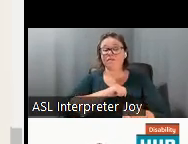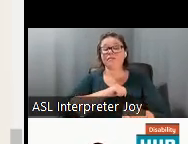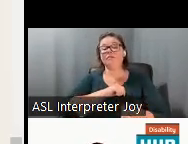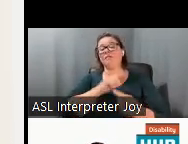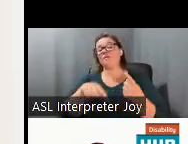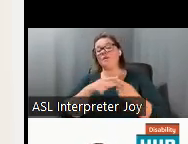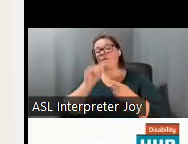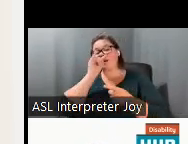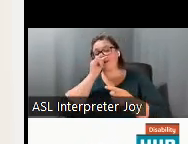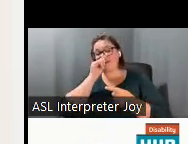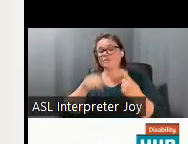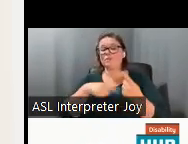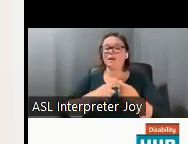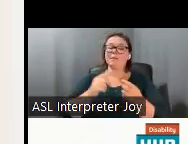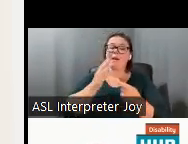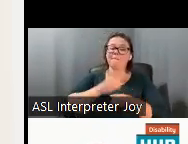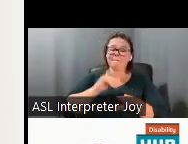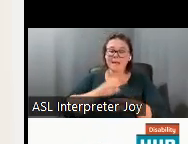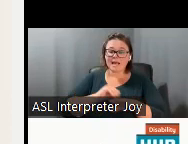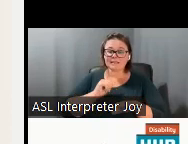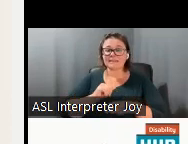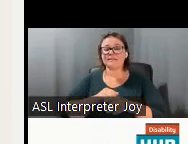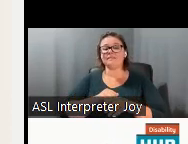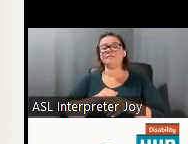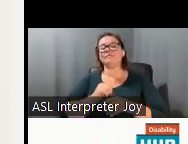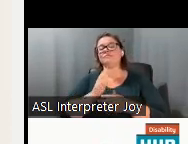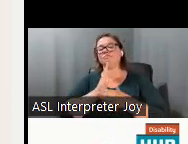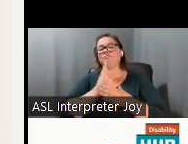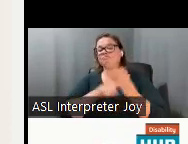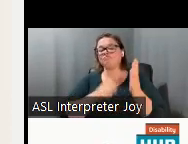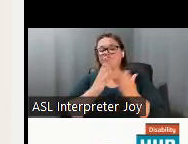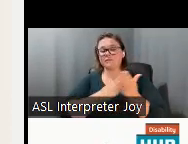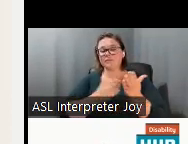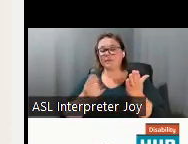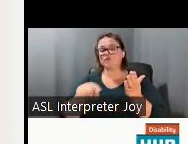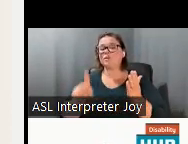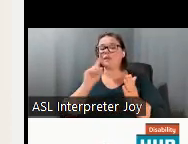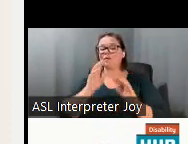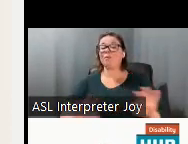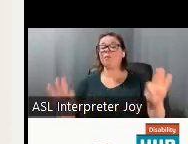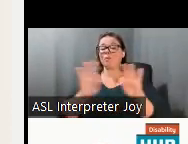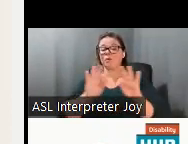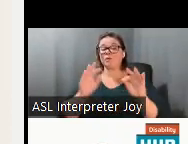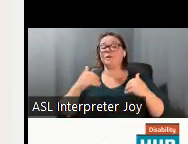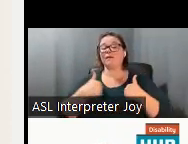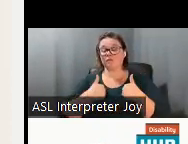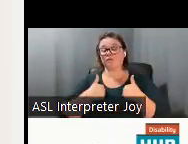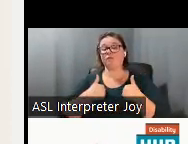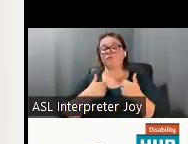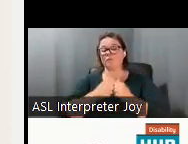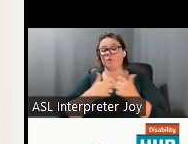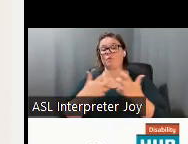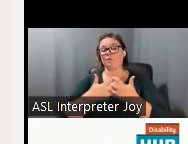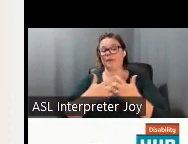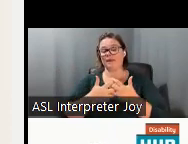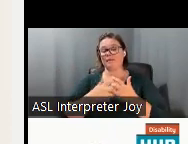kids? What about pets? What are some things that you find important to have in a roommate? And